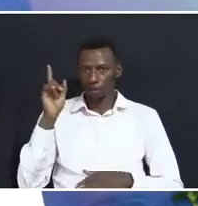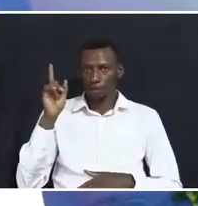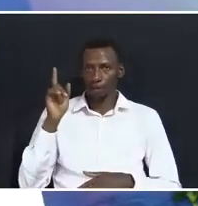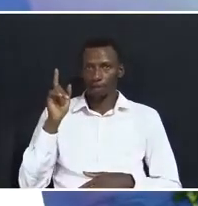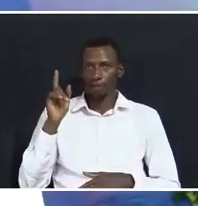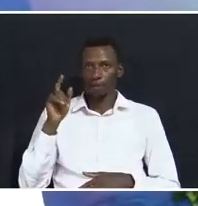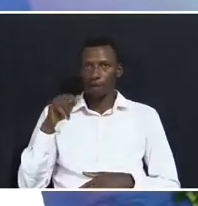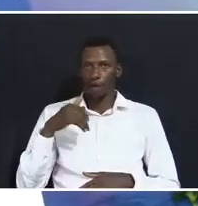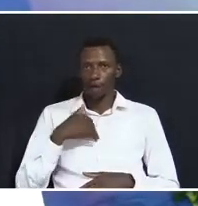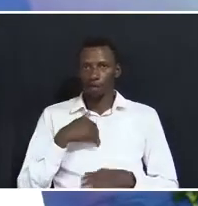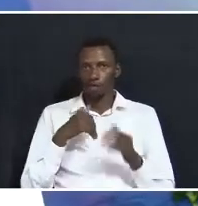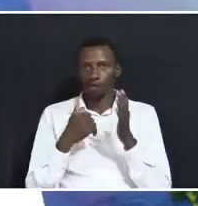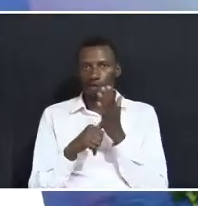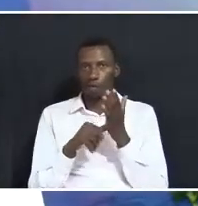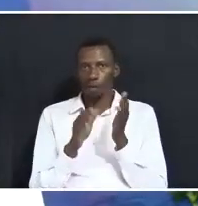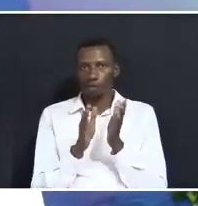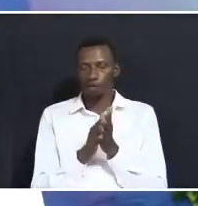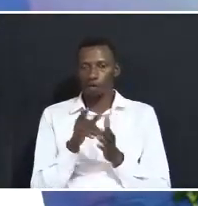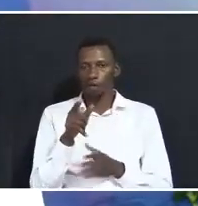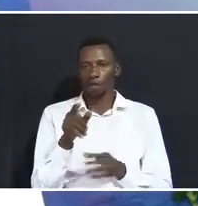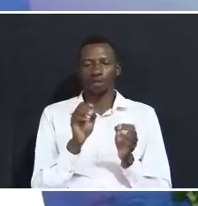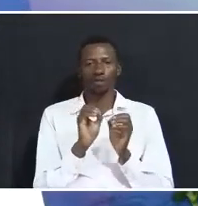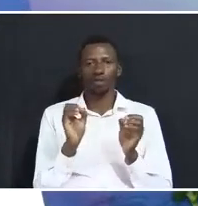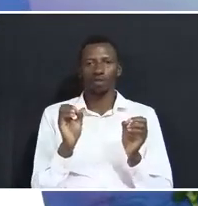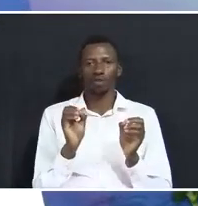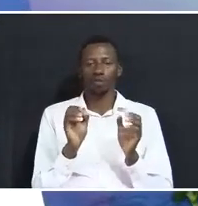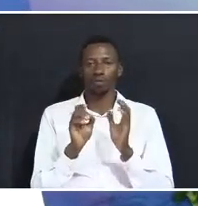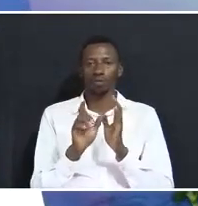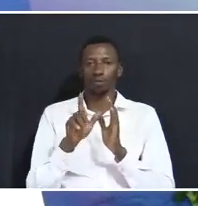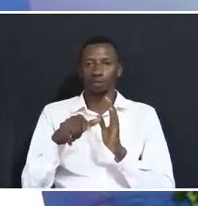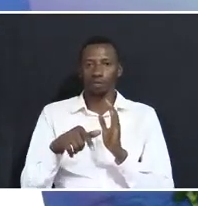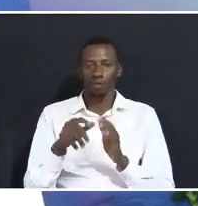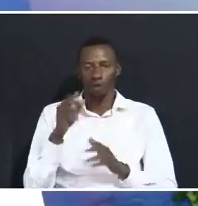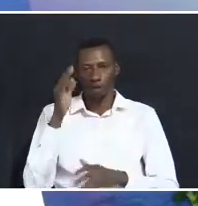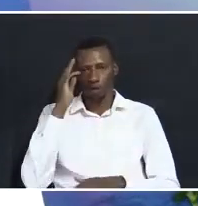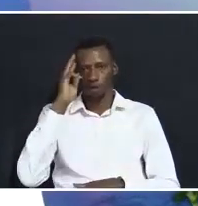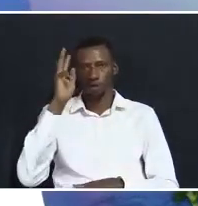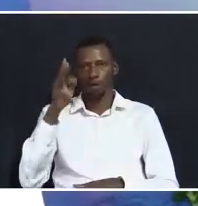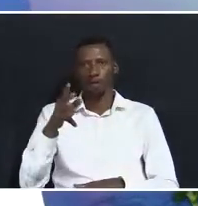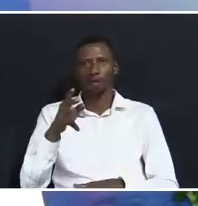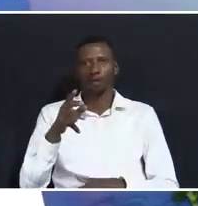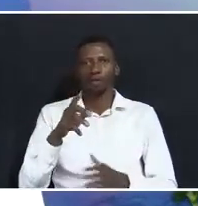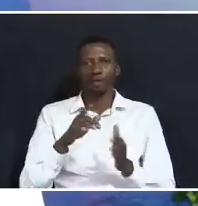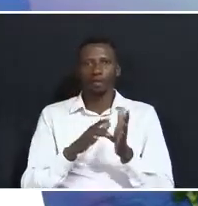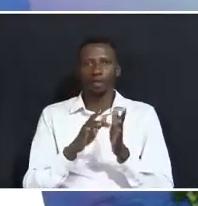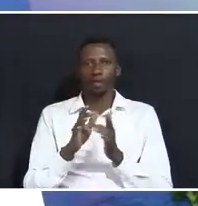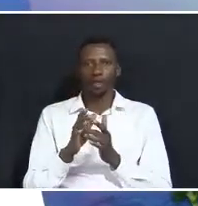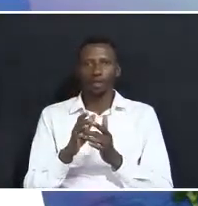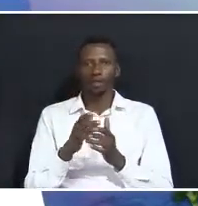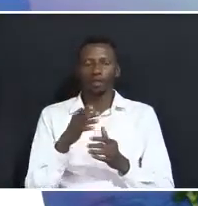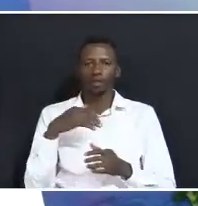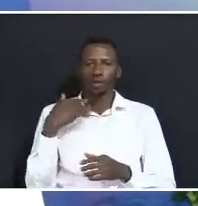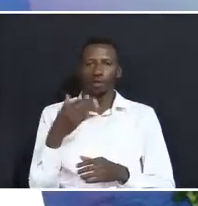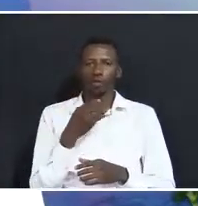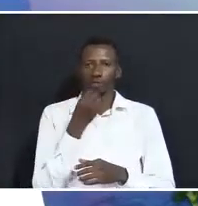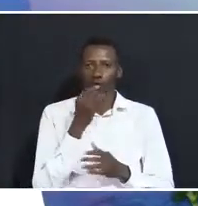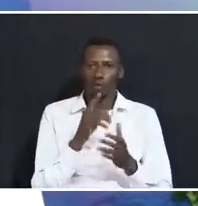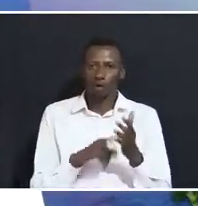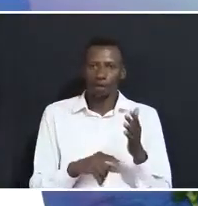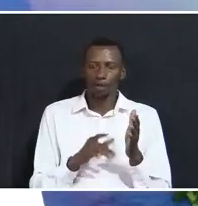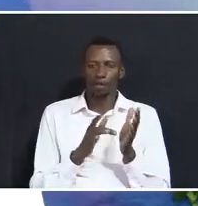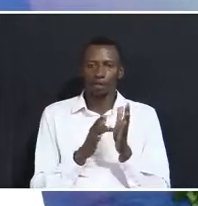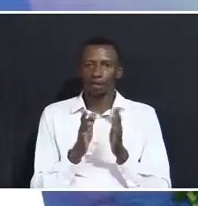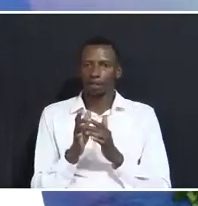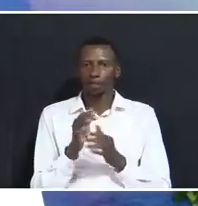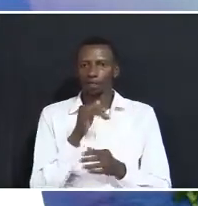have an issue with it. They will come to know with time. After all, he has been telling them all this while that he is not the kind of